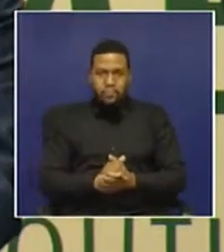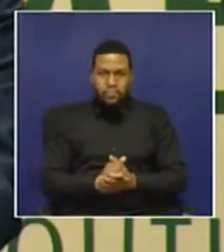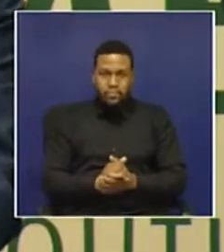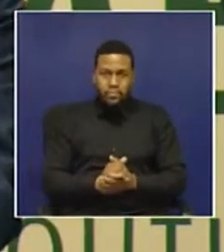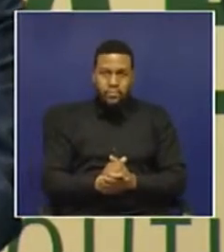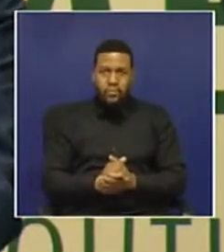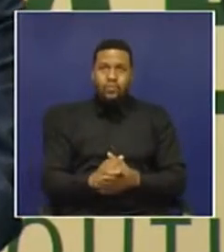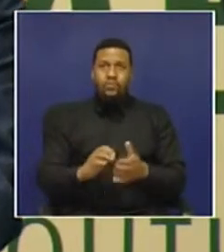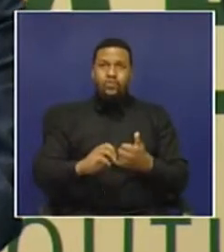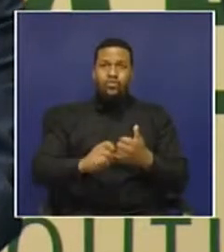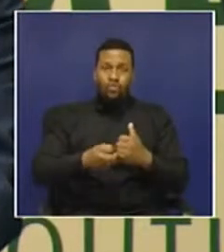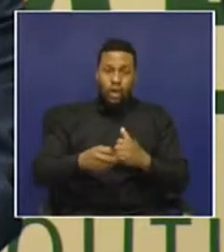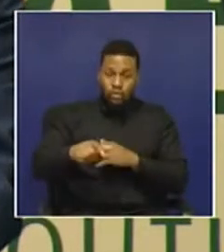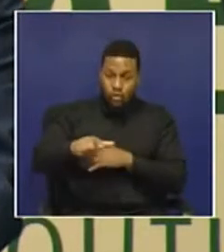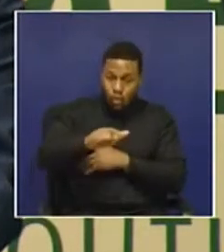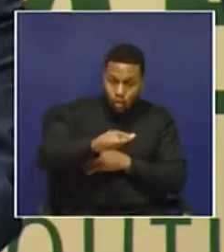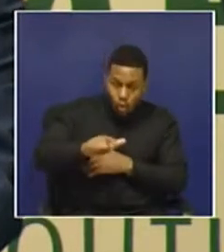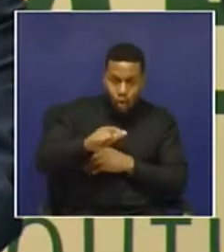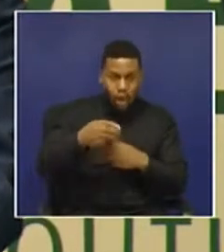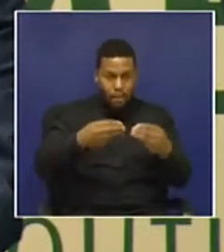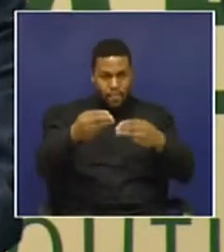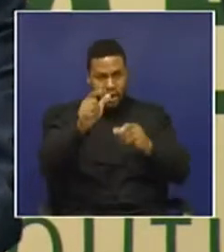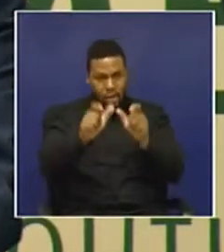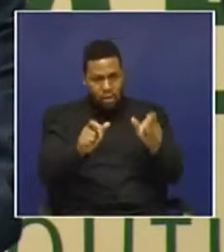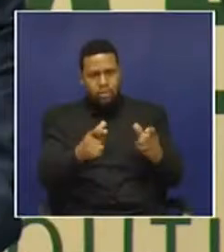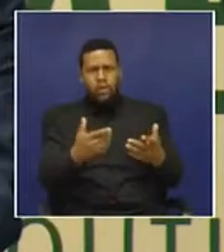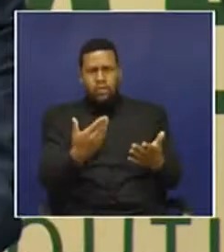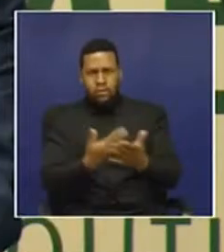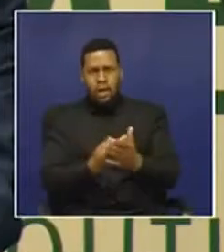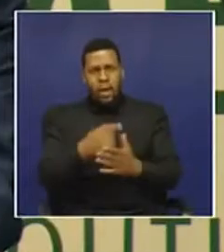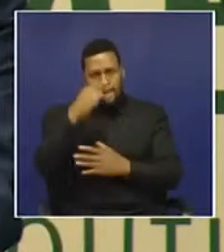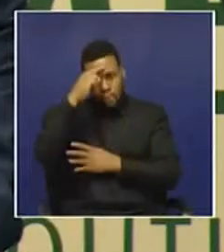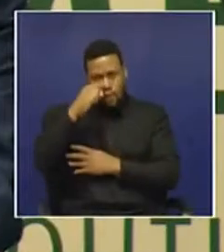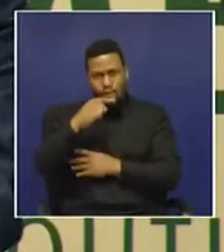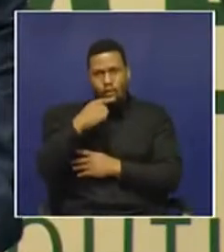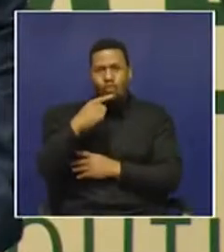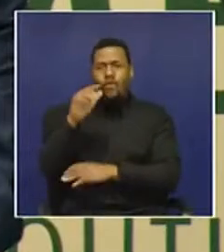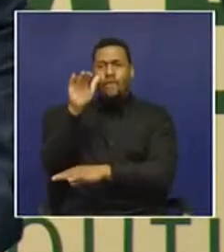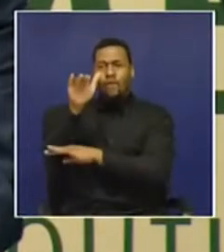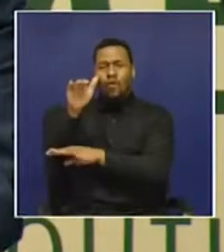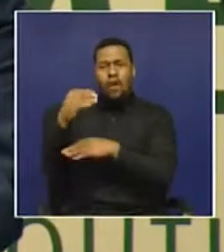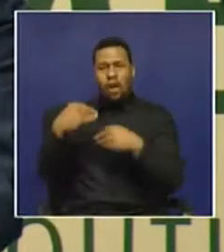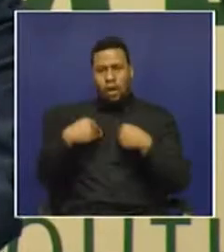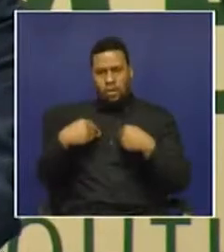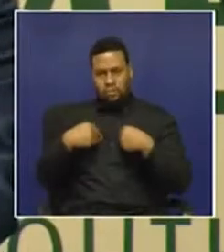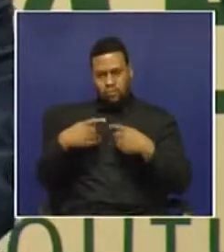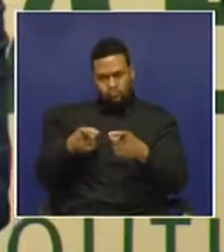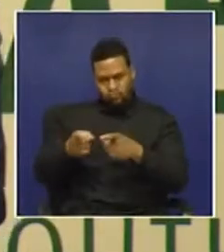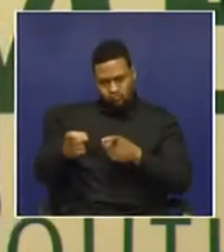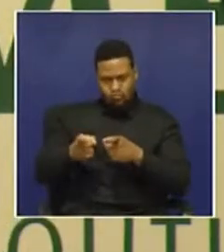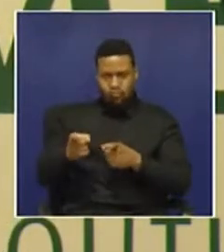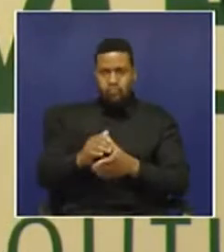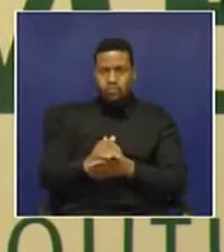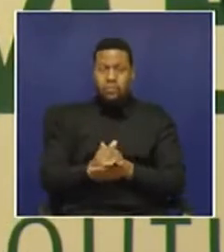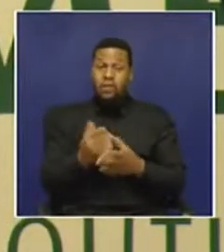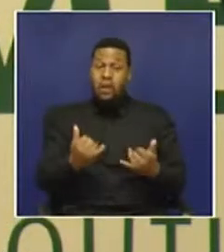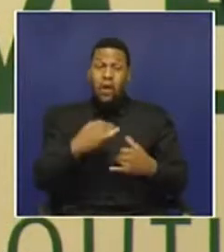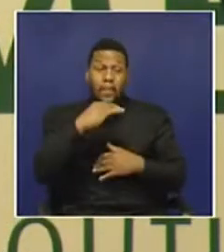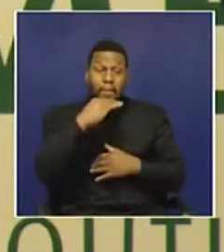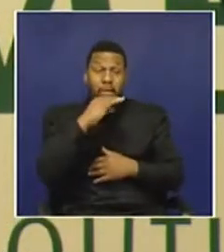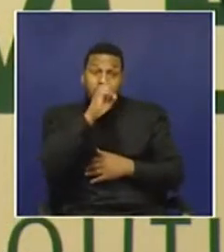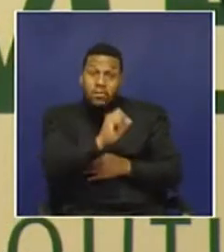manage portfolios of foreign assets. This will improve competitiveness and allow South African